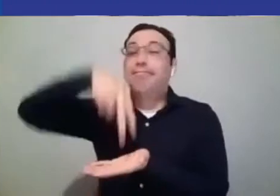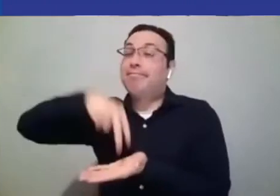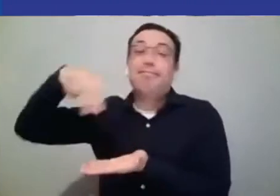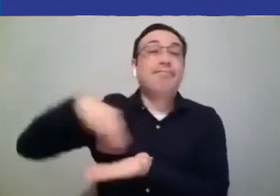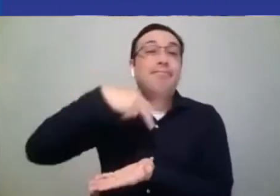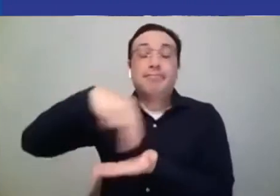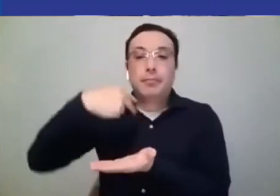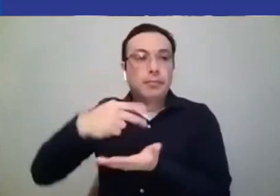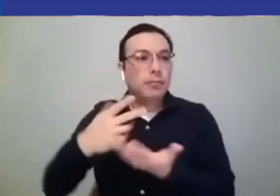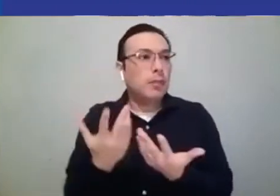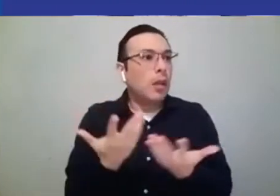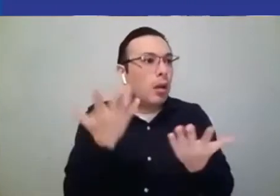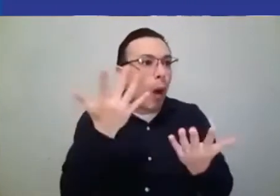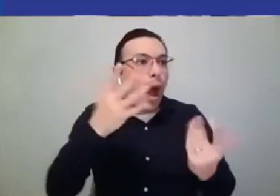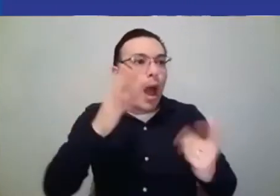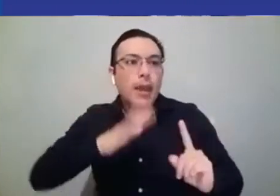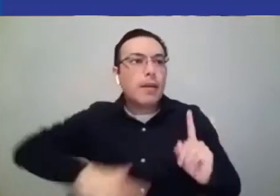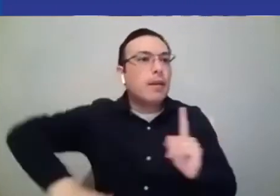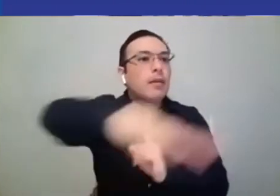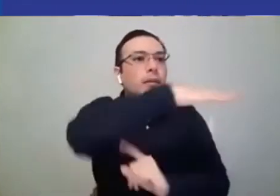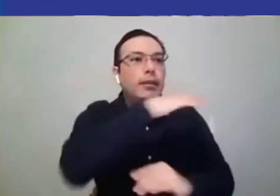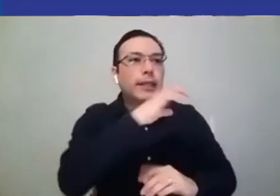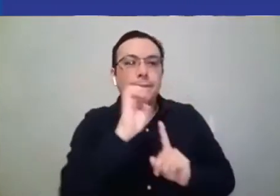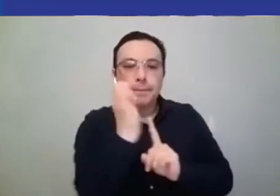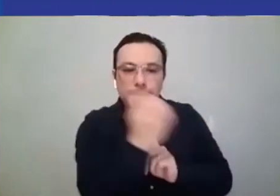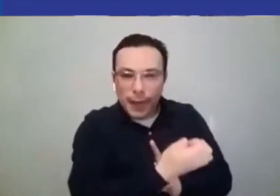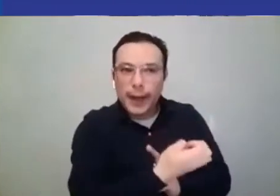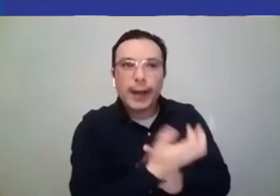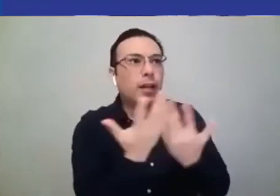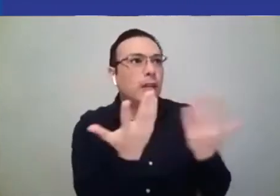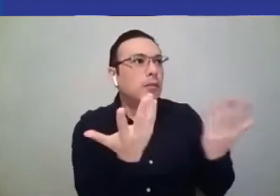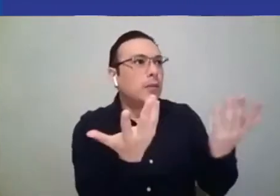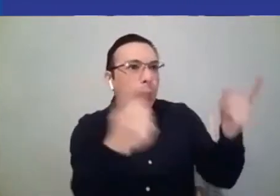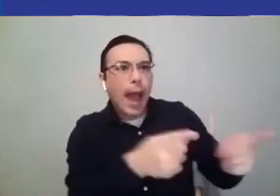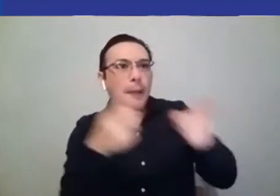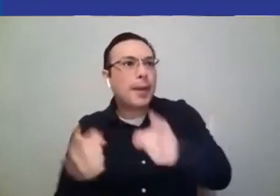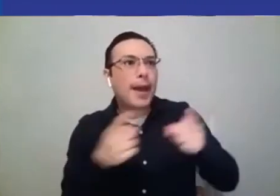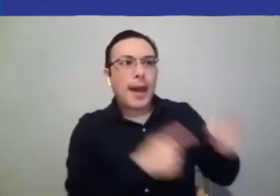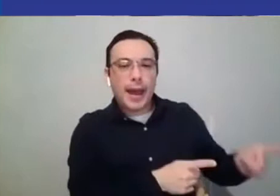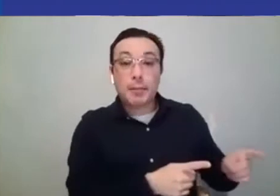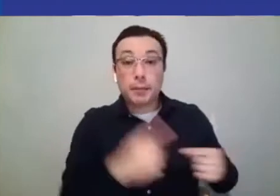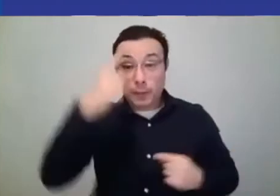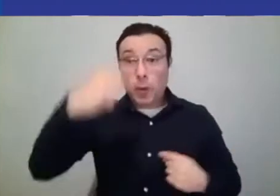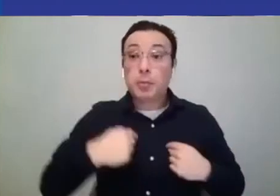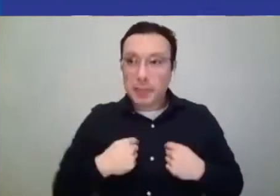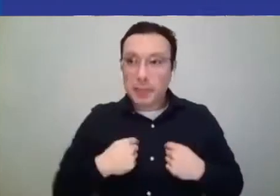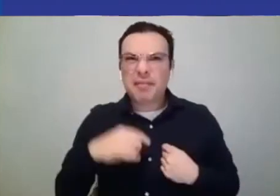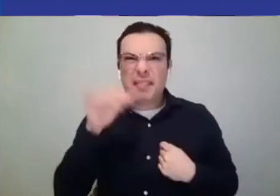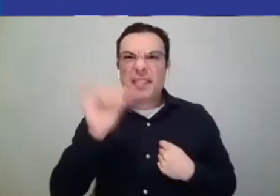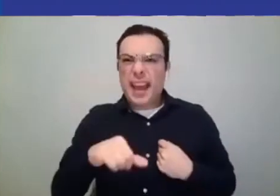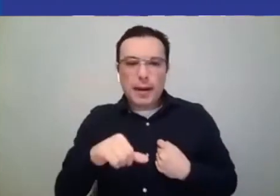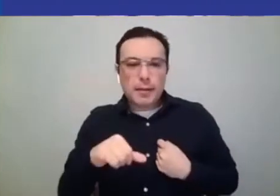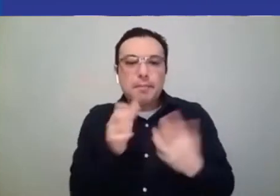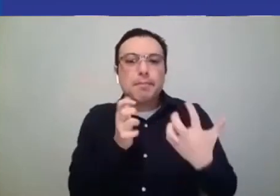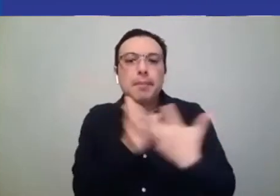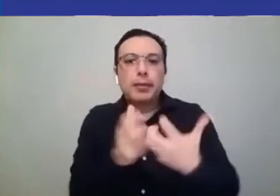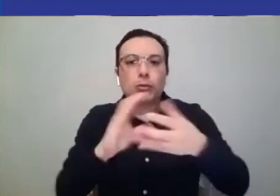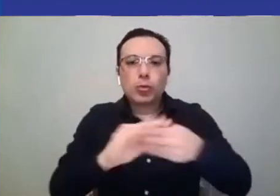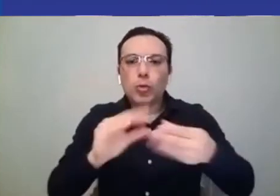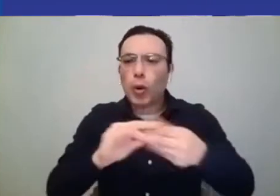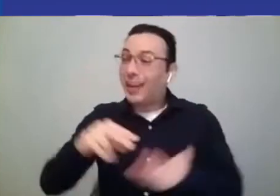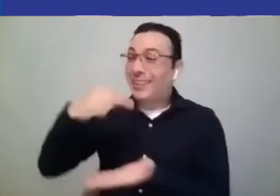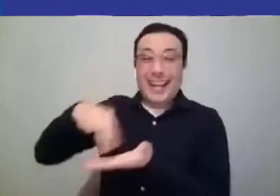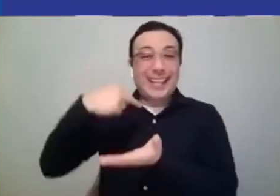So I think that's a big part of the social dances that I practice, are those